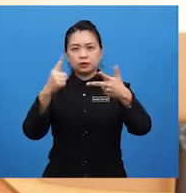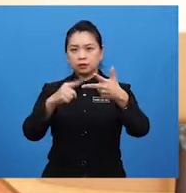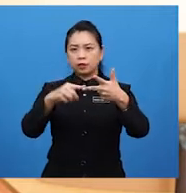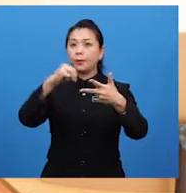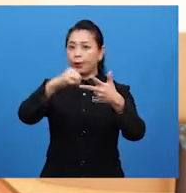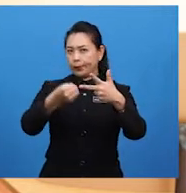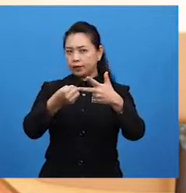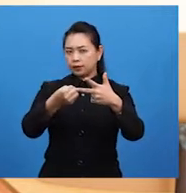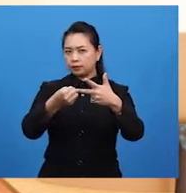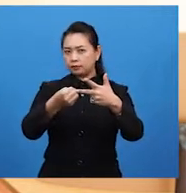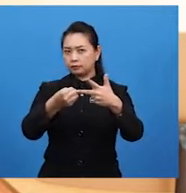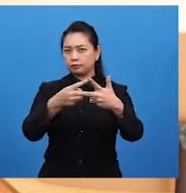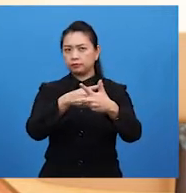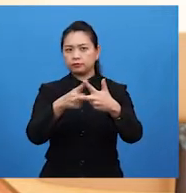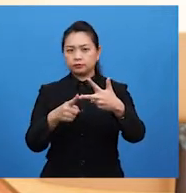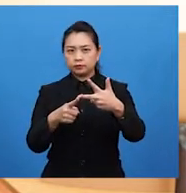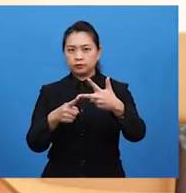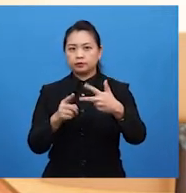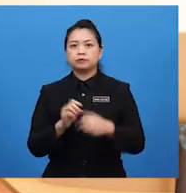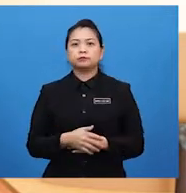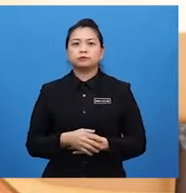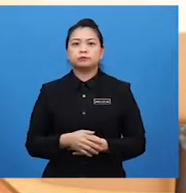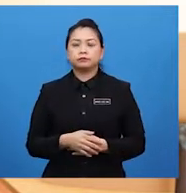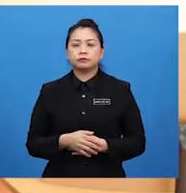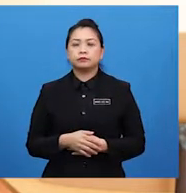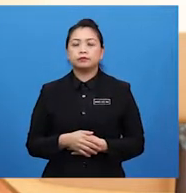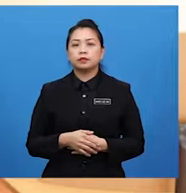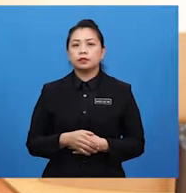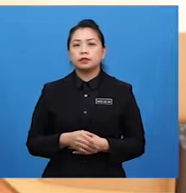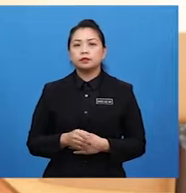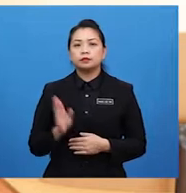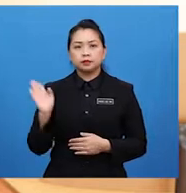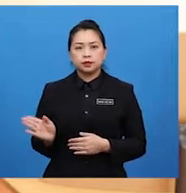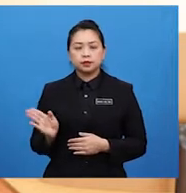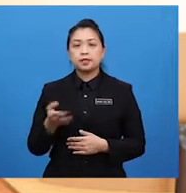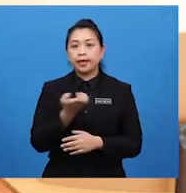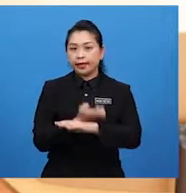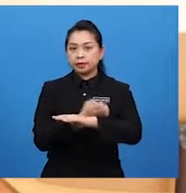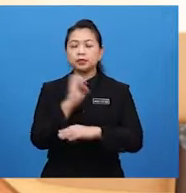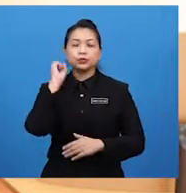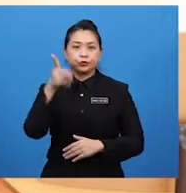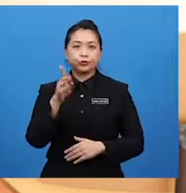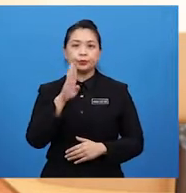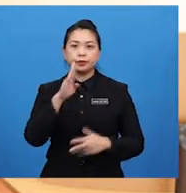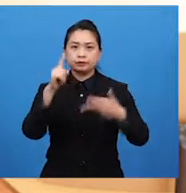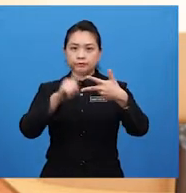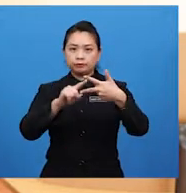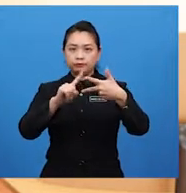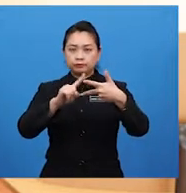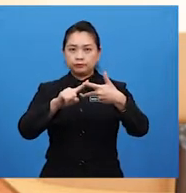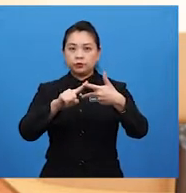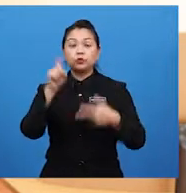see. This essay should be an argumentative one, as you need to take